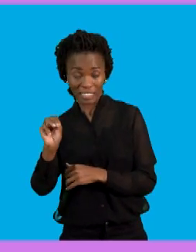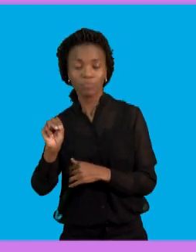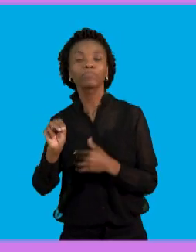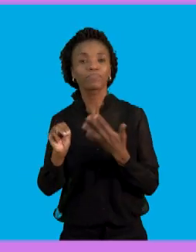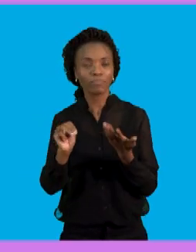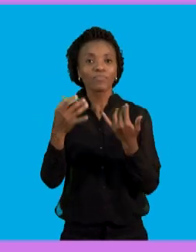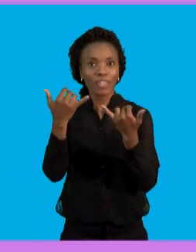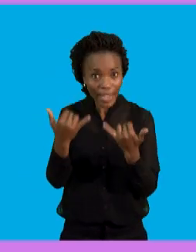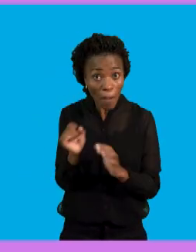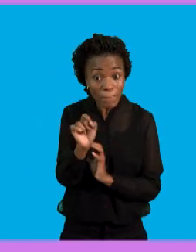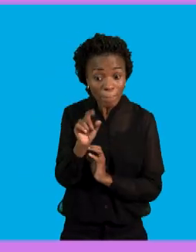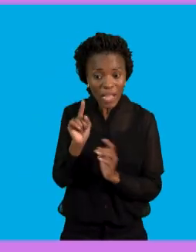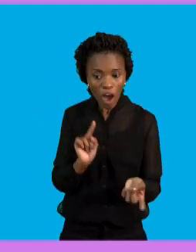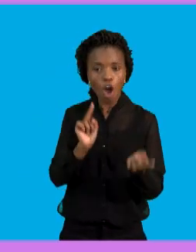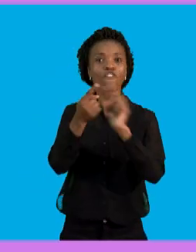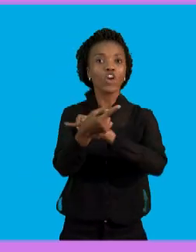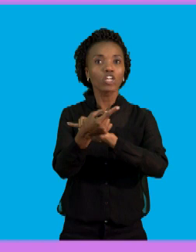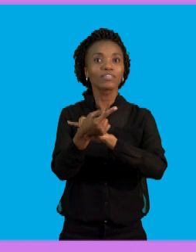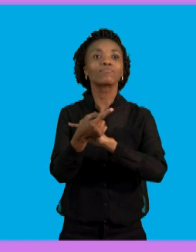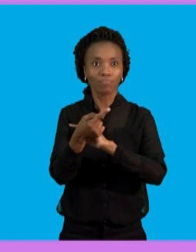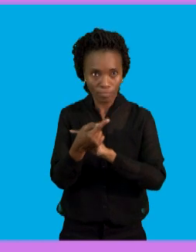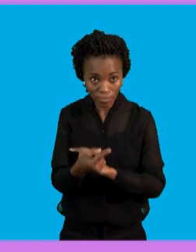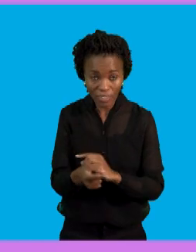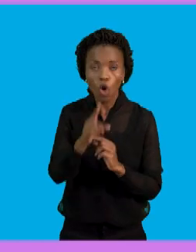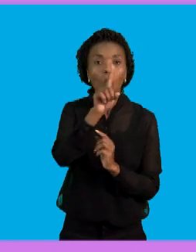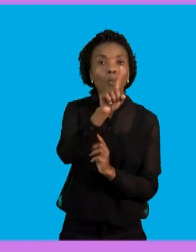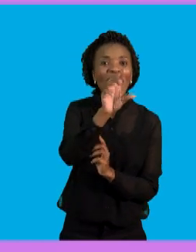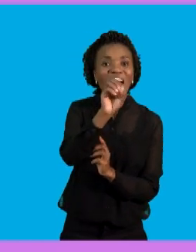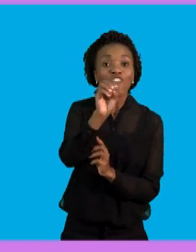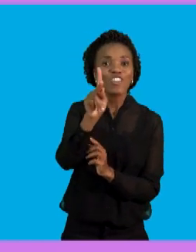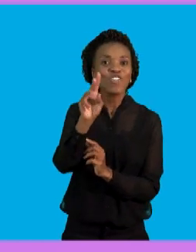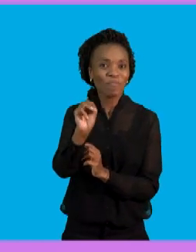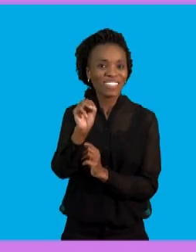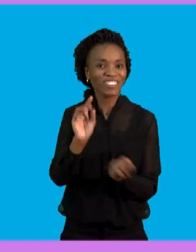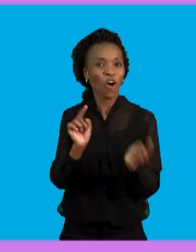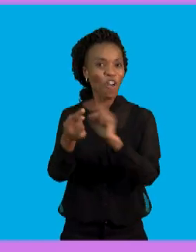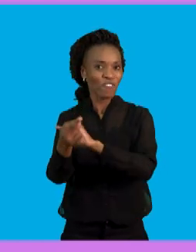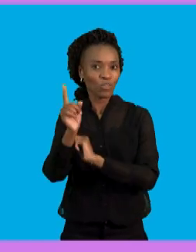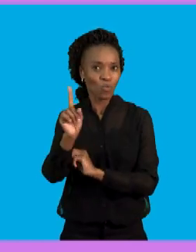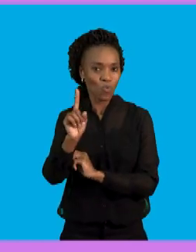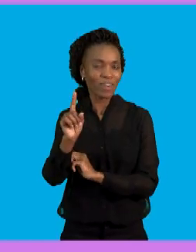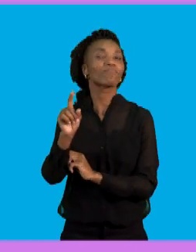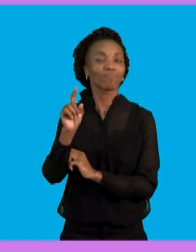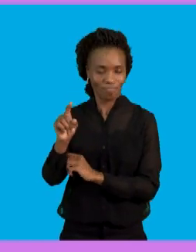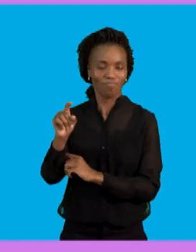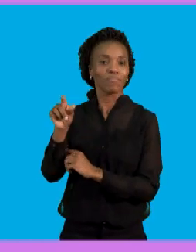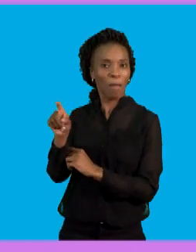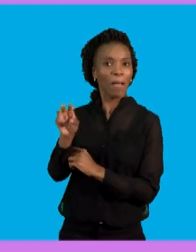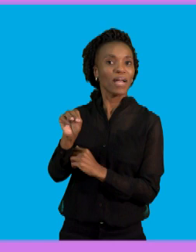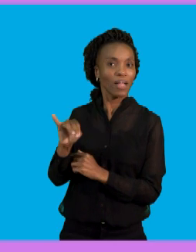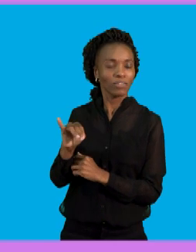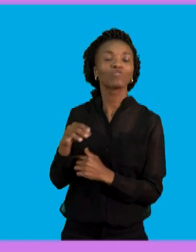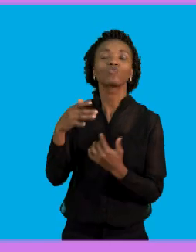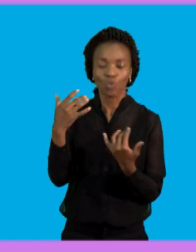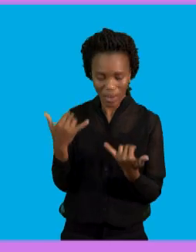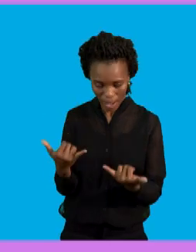1,609 kilometers. So now we are to convert 100 kilometers to miles. So we are simply going to